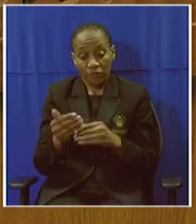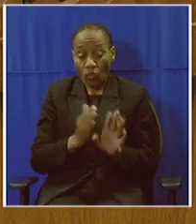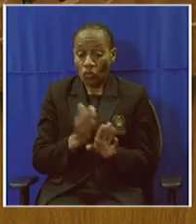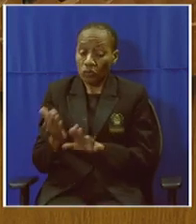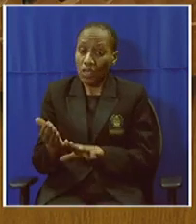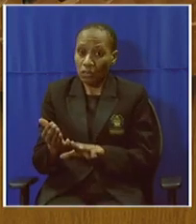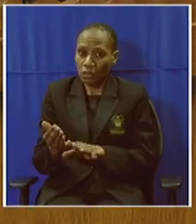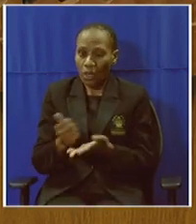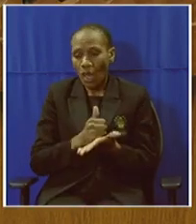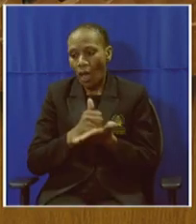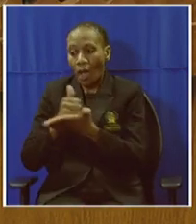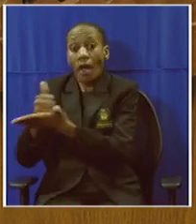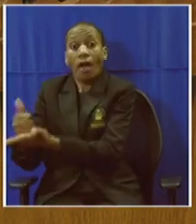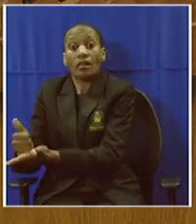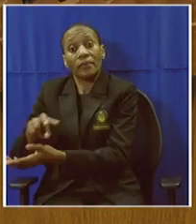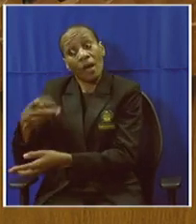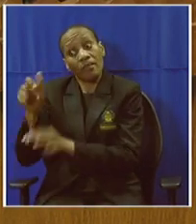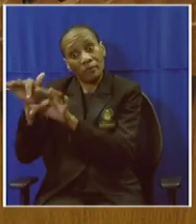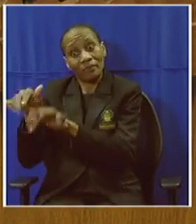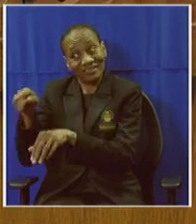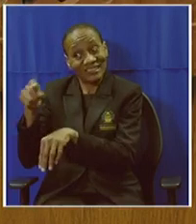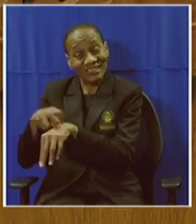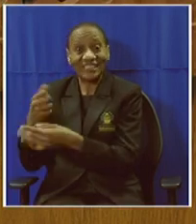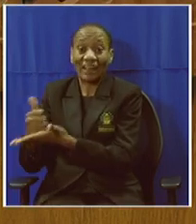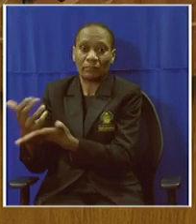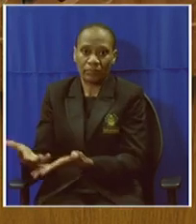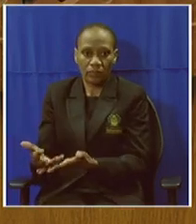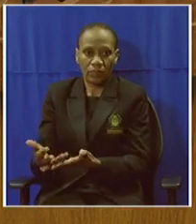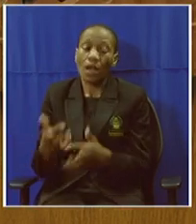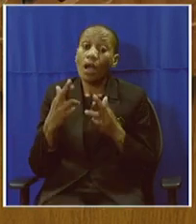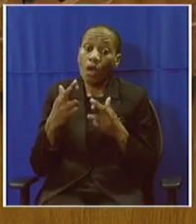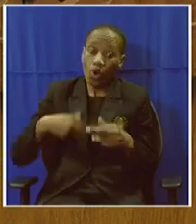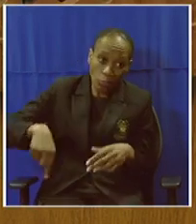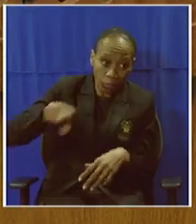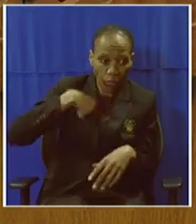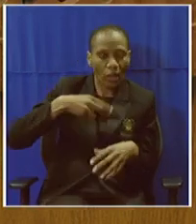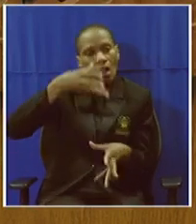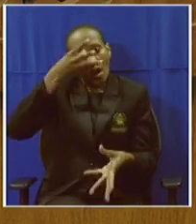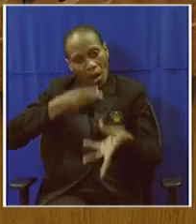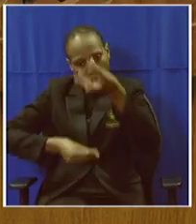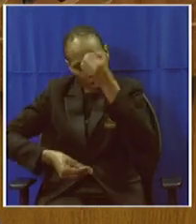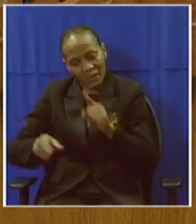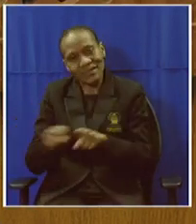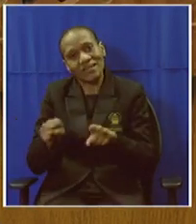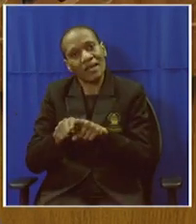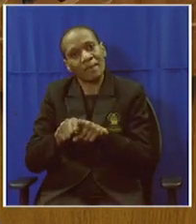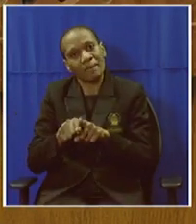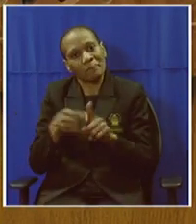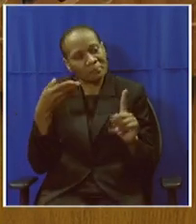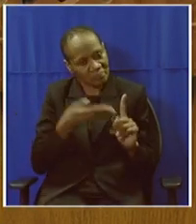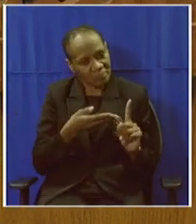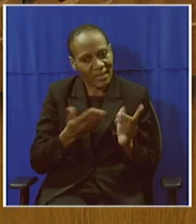she assisted those who needed help. May we continue and aspire to embodying the heart of